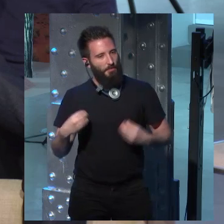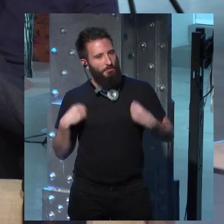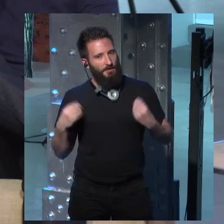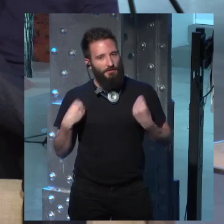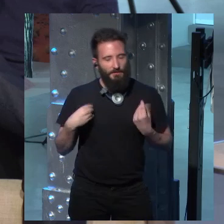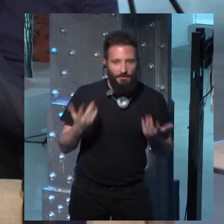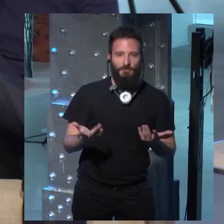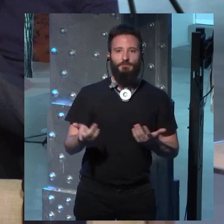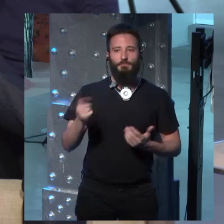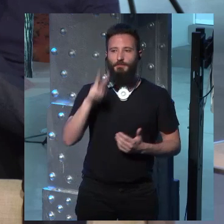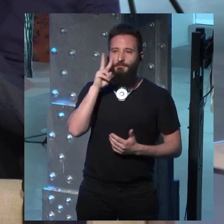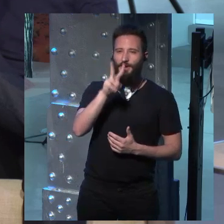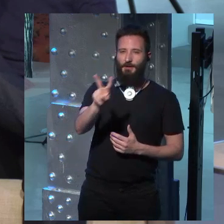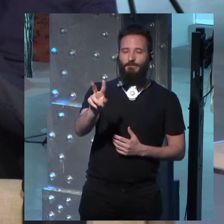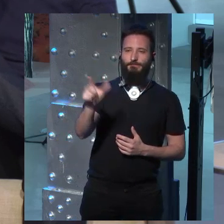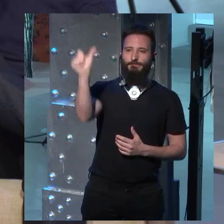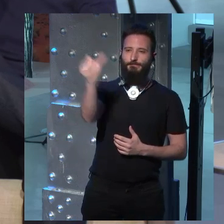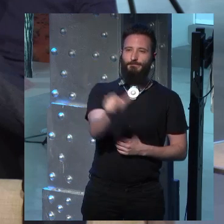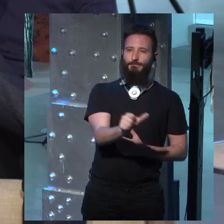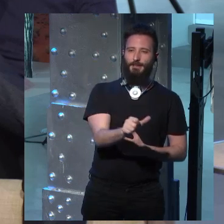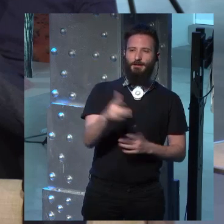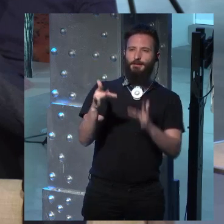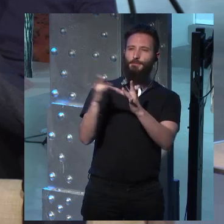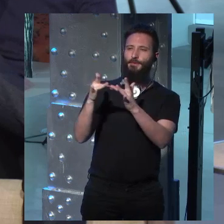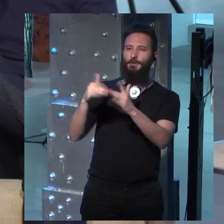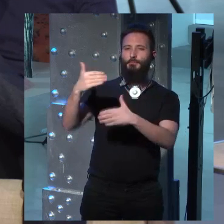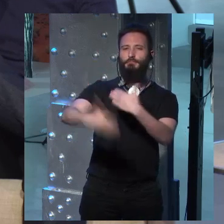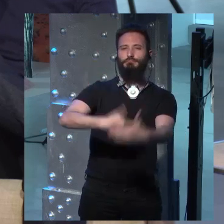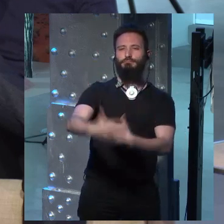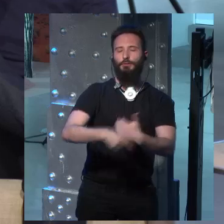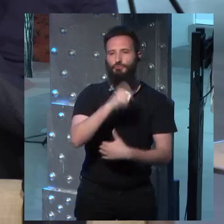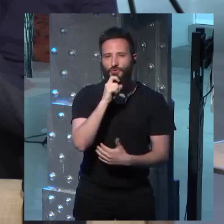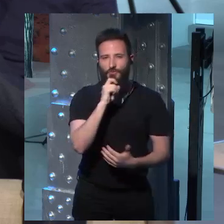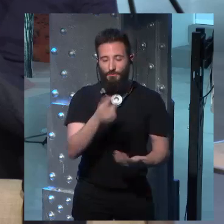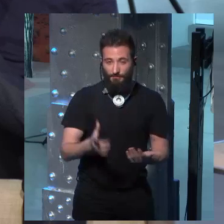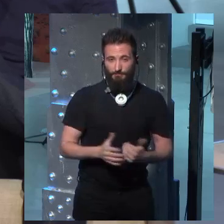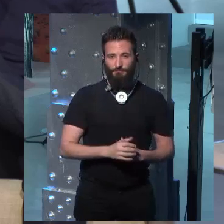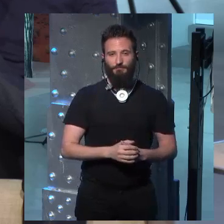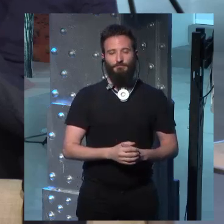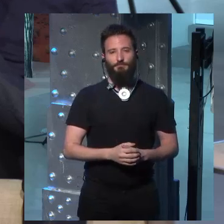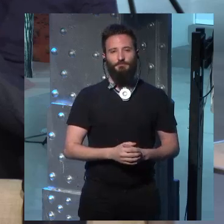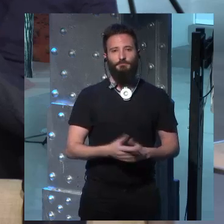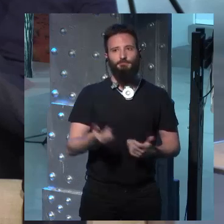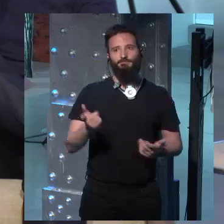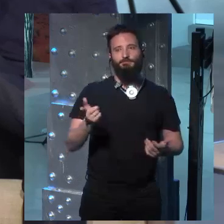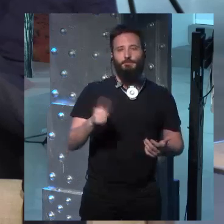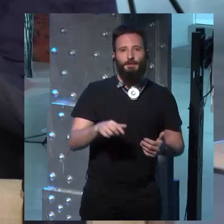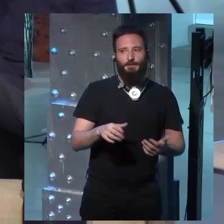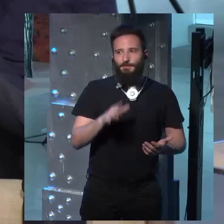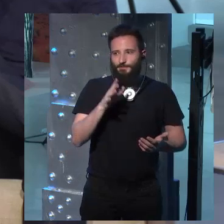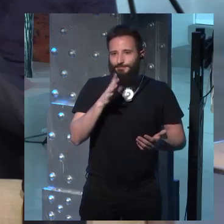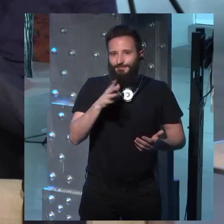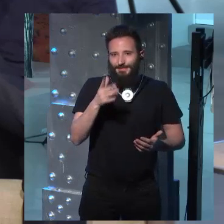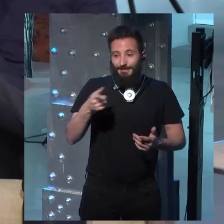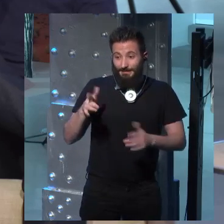then of course, because it's great, it would be the worst thing to lose.